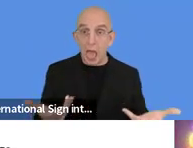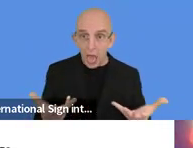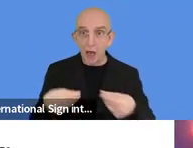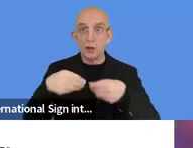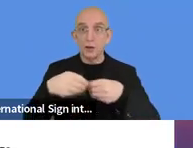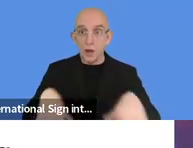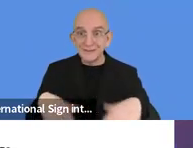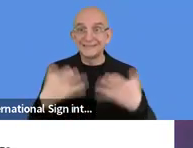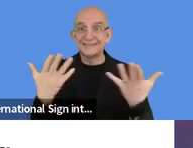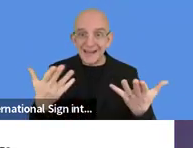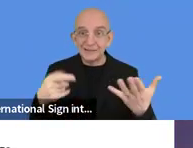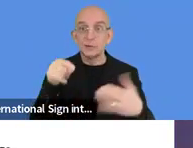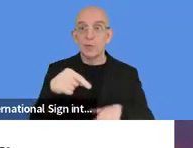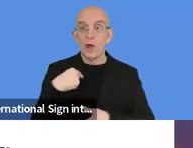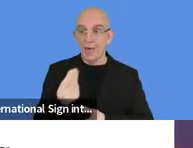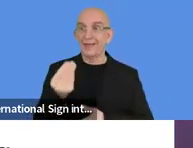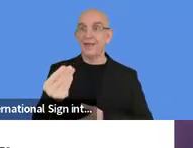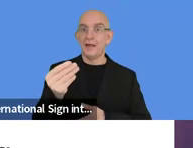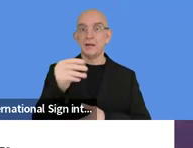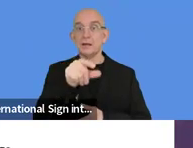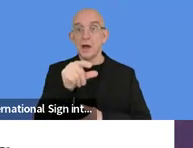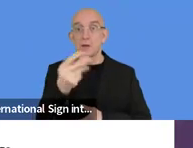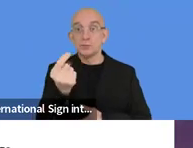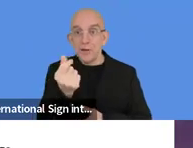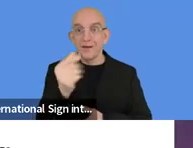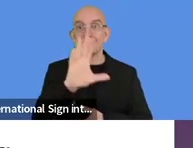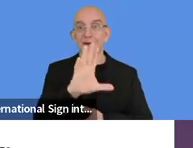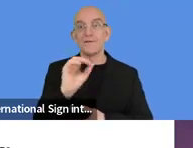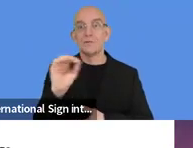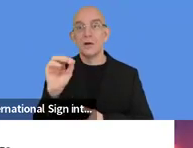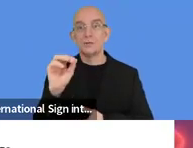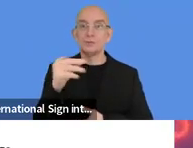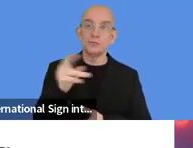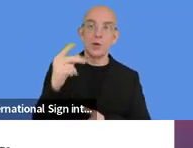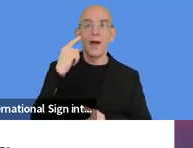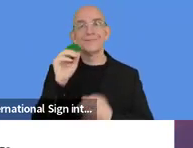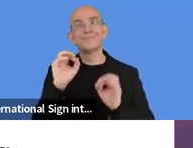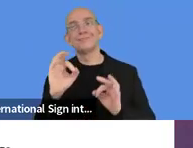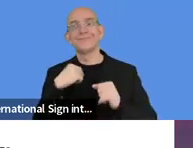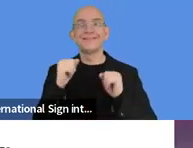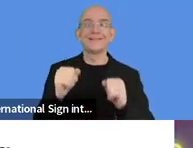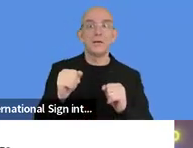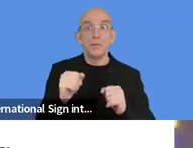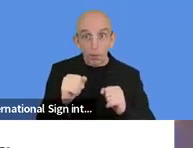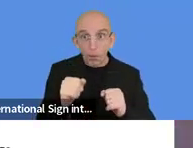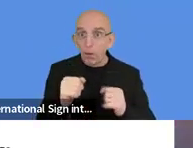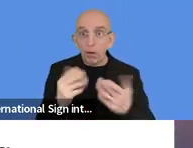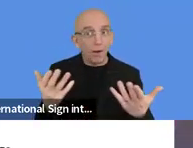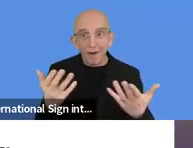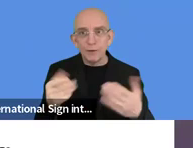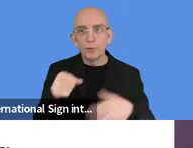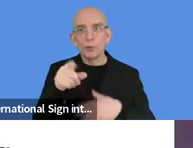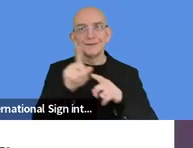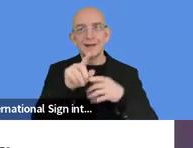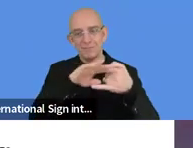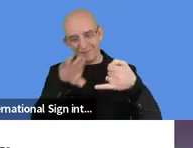of a price on what I was trying to provide. So you're going to lose more opportunities by undervaluing your products or services